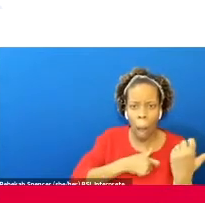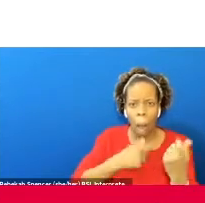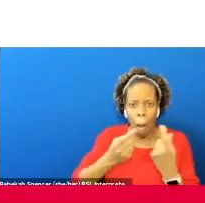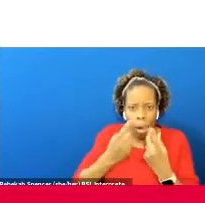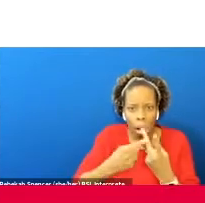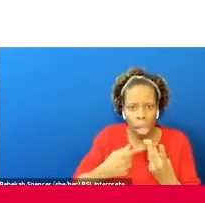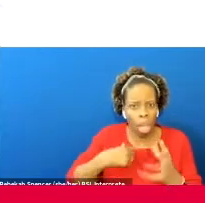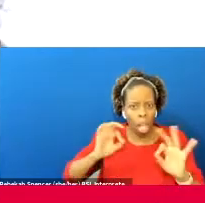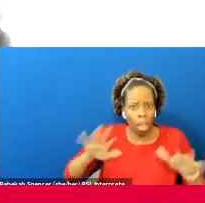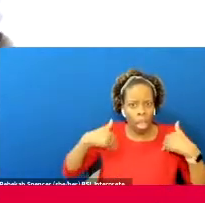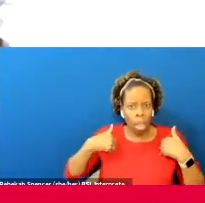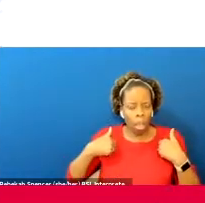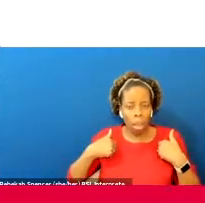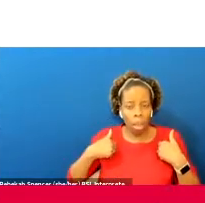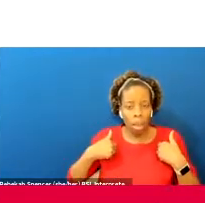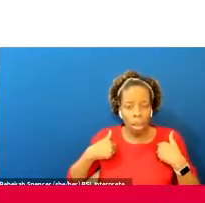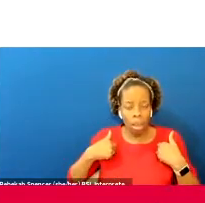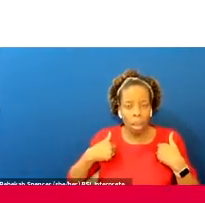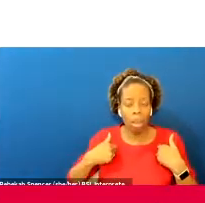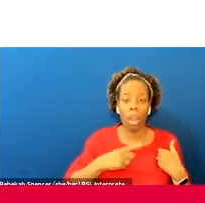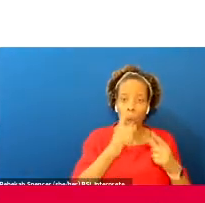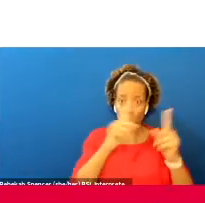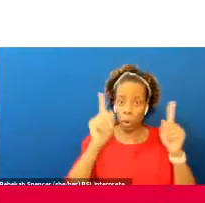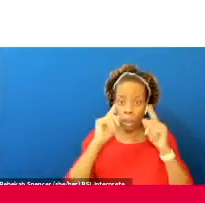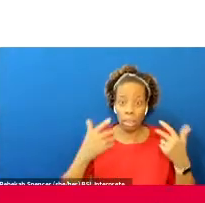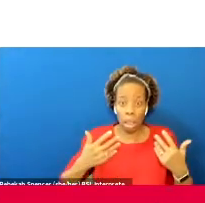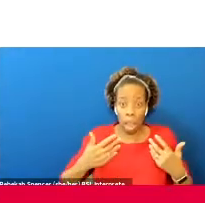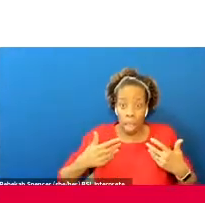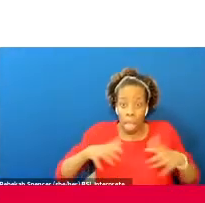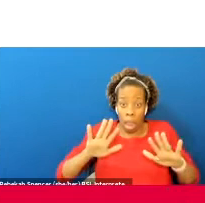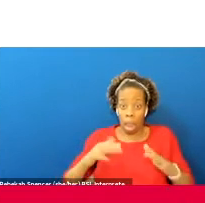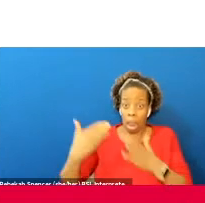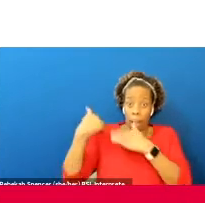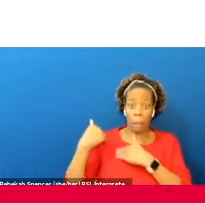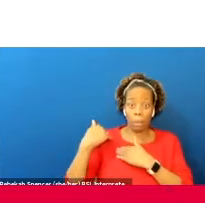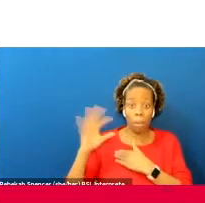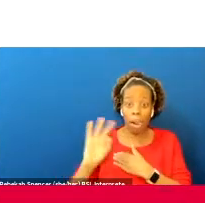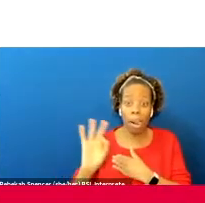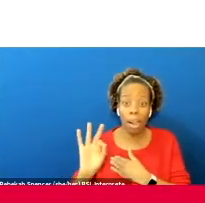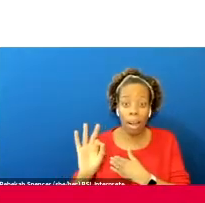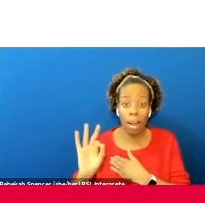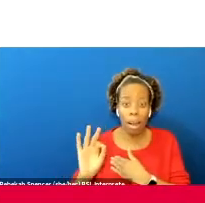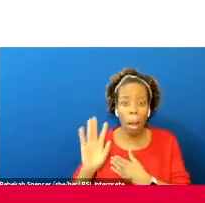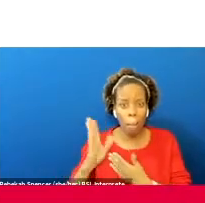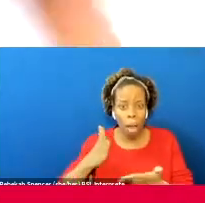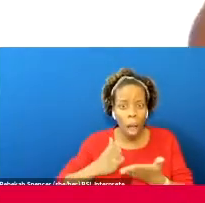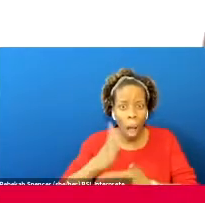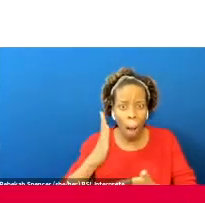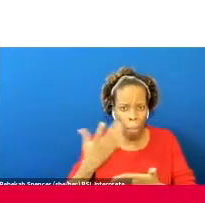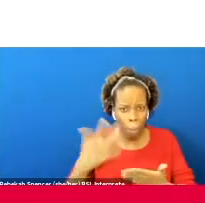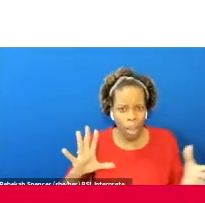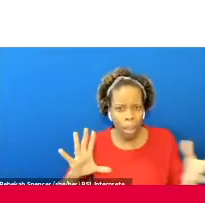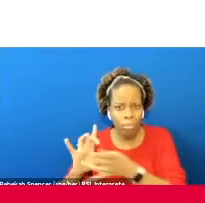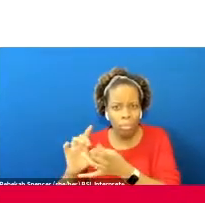So there's a lack of accountability that exists there when in reality, like, it's very, again, the